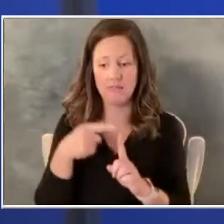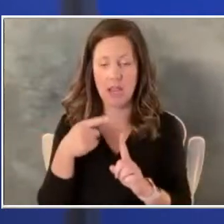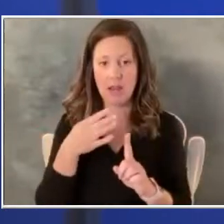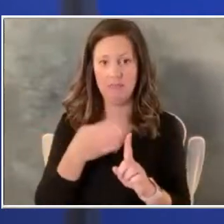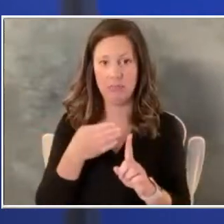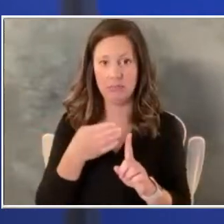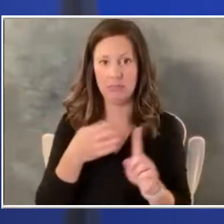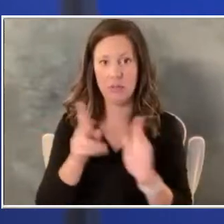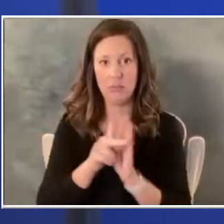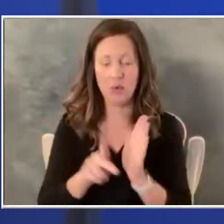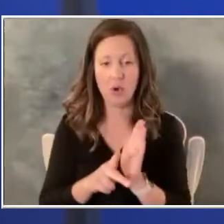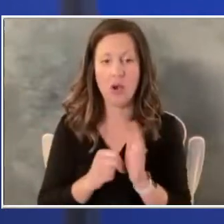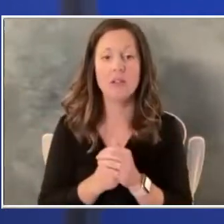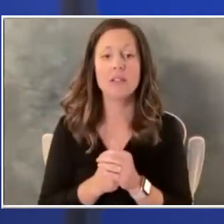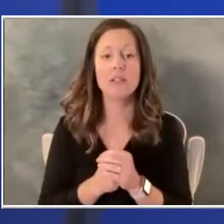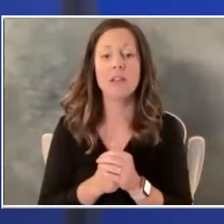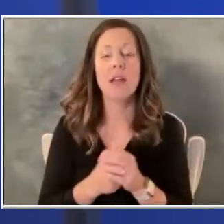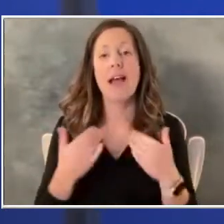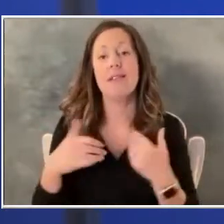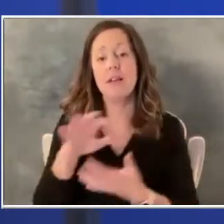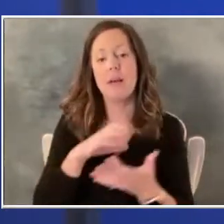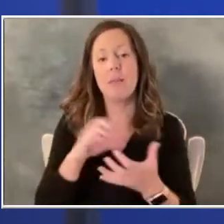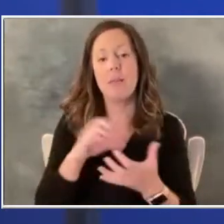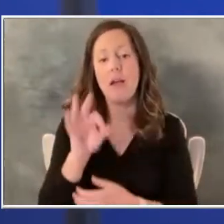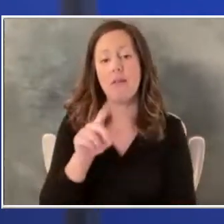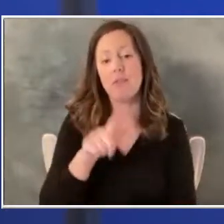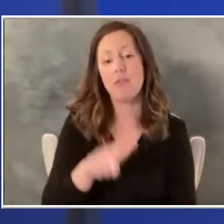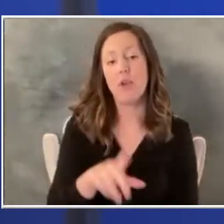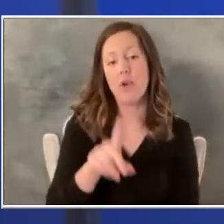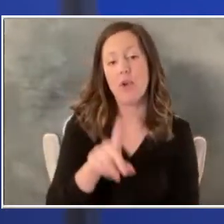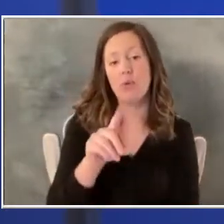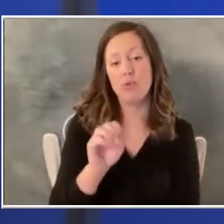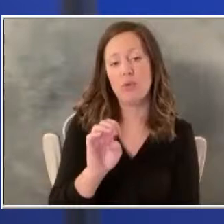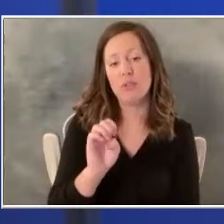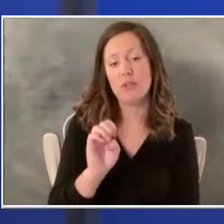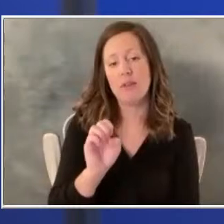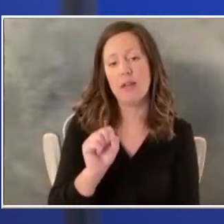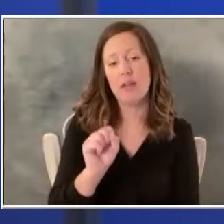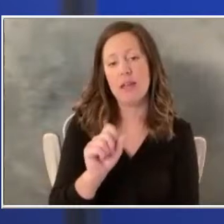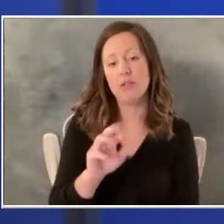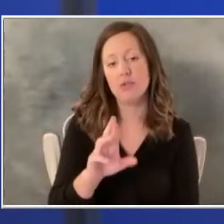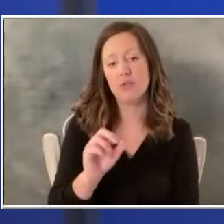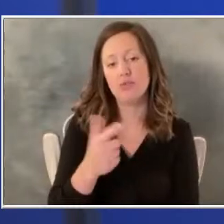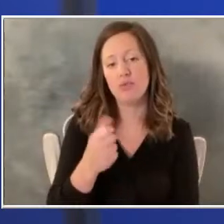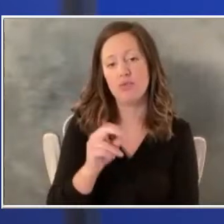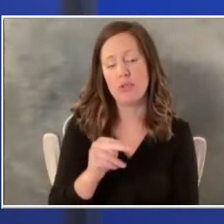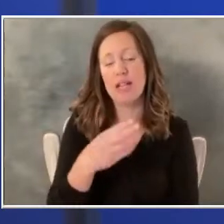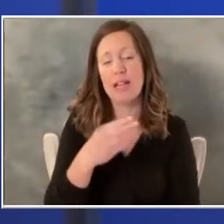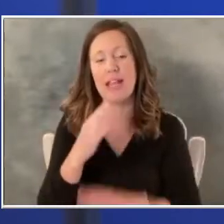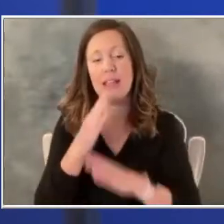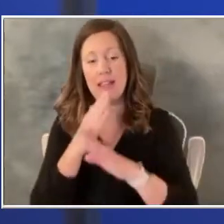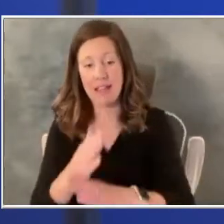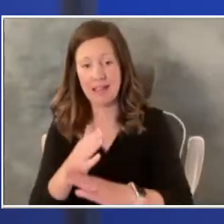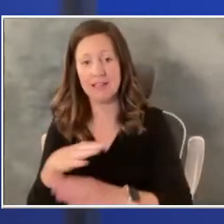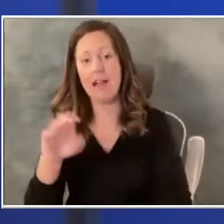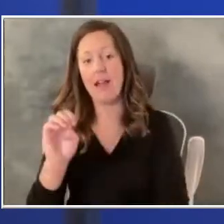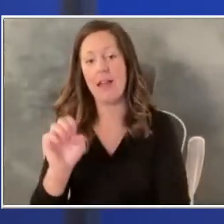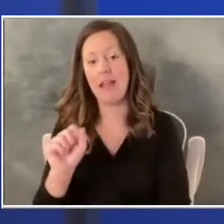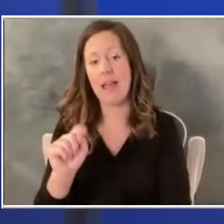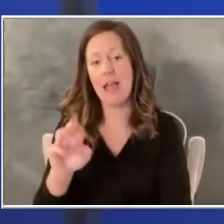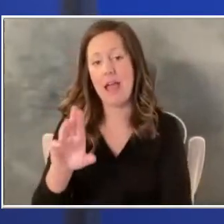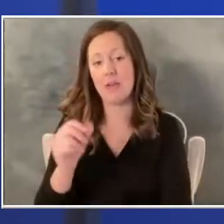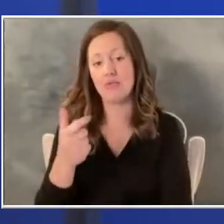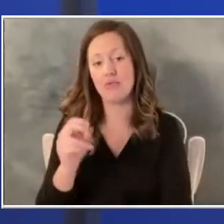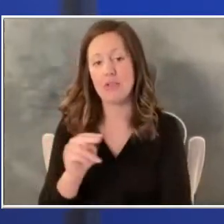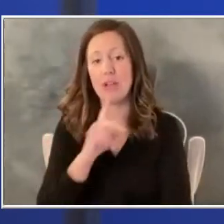at giving the combination of a low dose of estrogen plus an anti-estrogen, beta-doxyphene and conjugated estrogen. It's actually